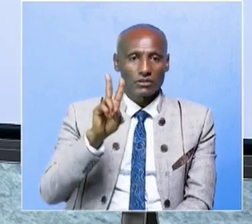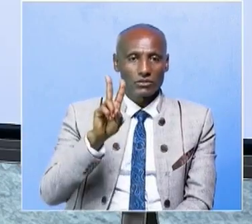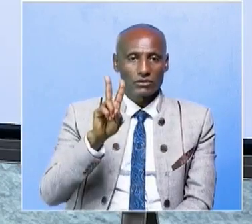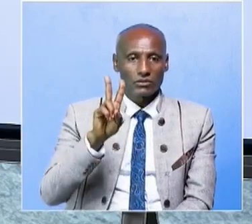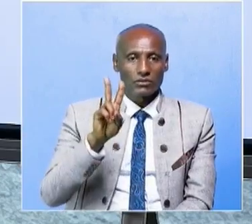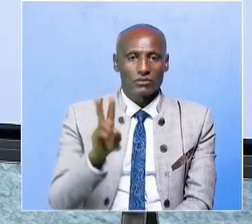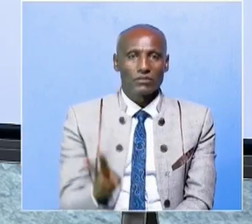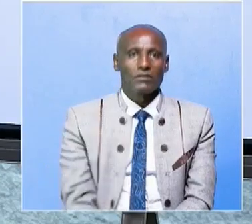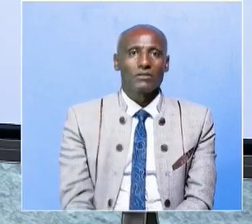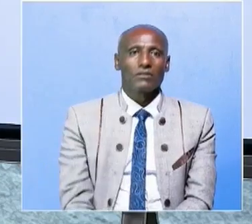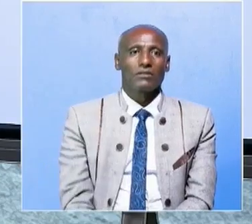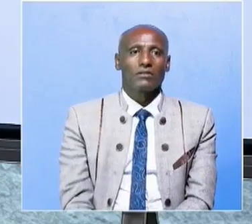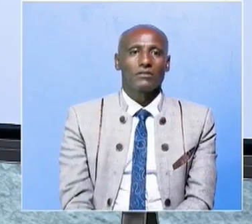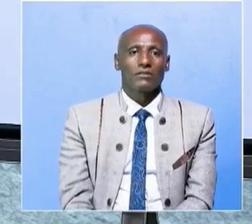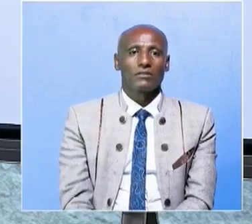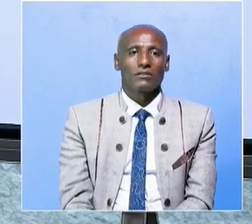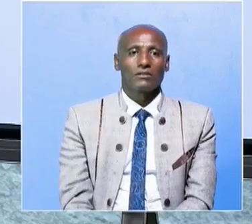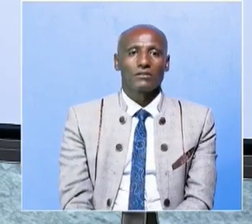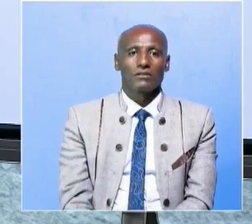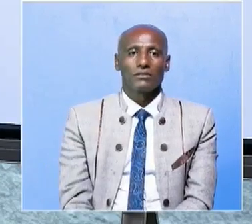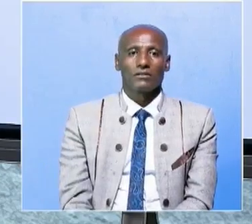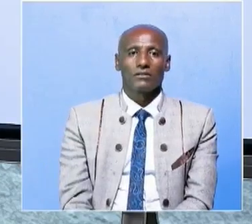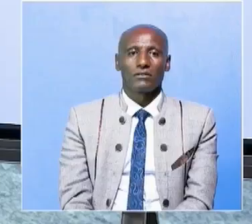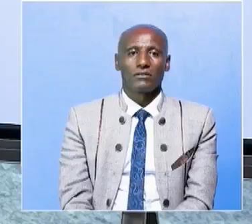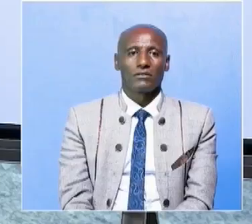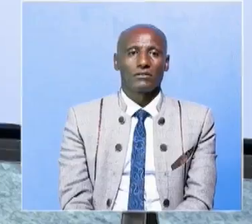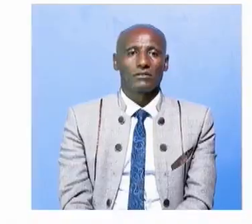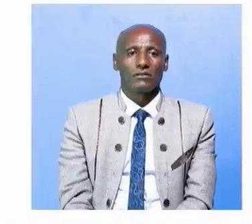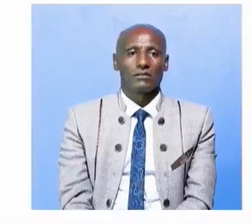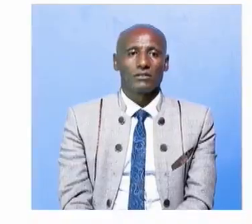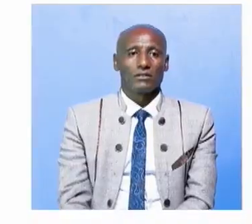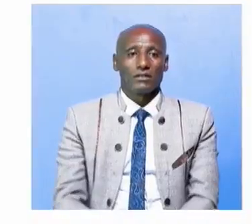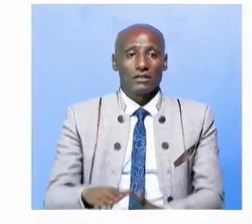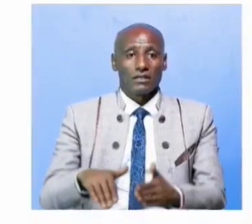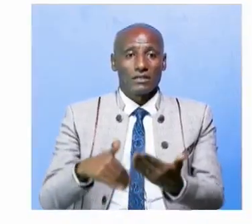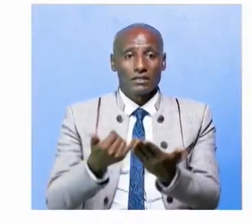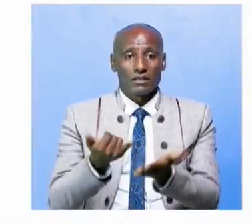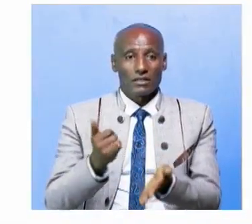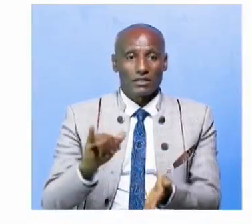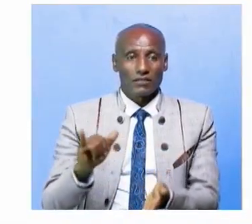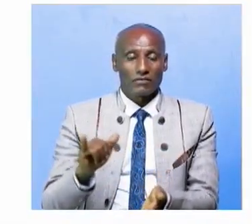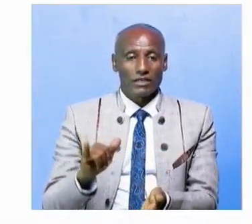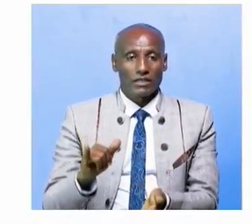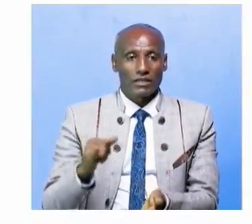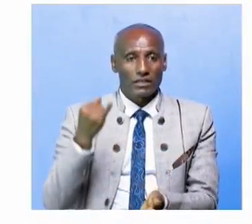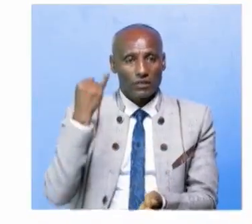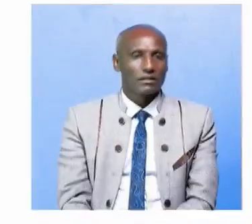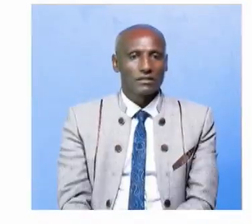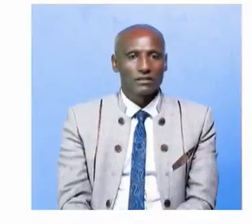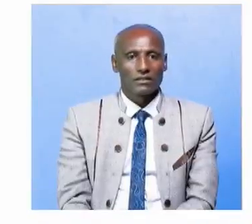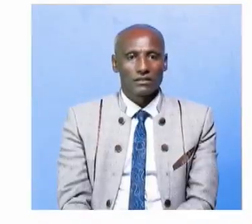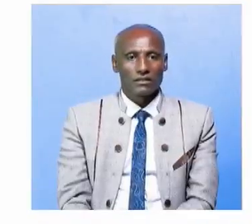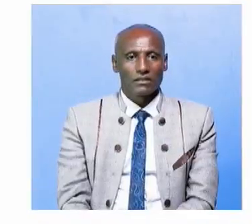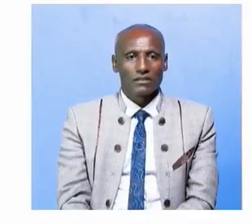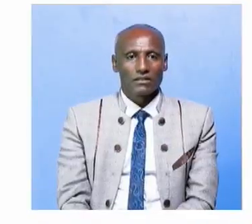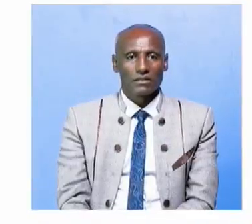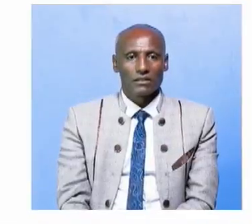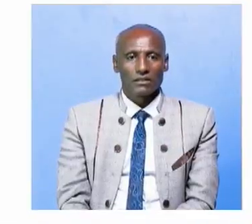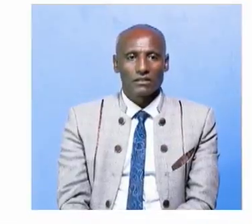Another way of formal expressions by giving opinion is,